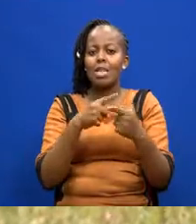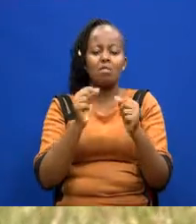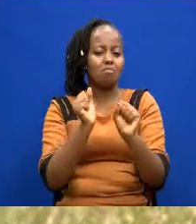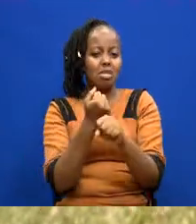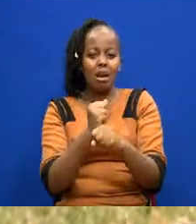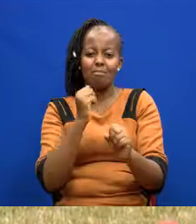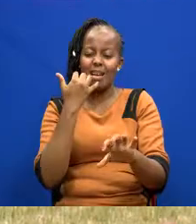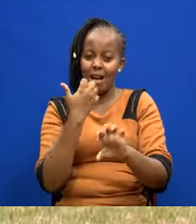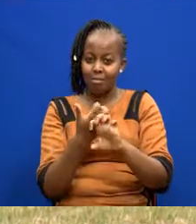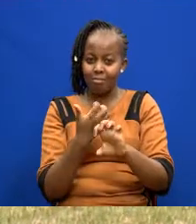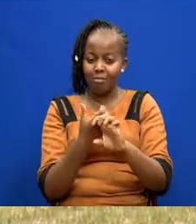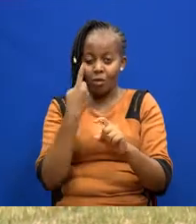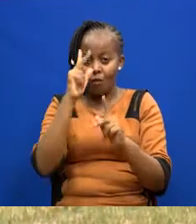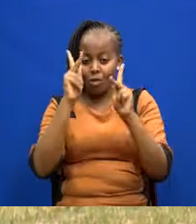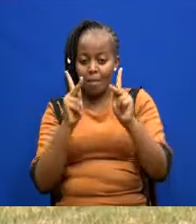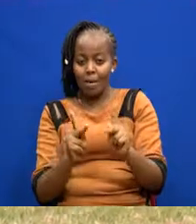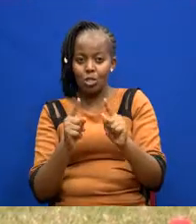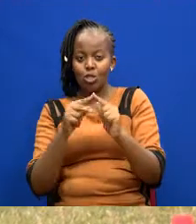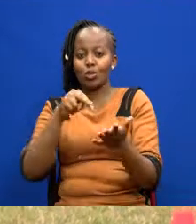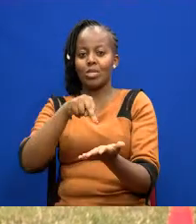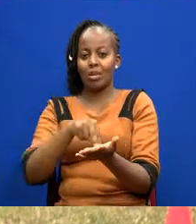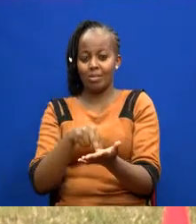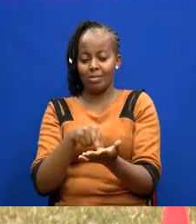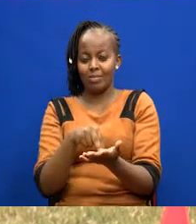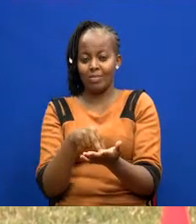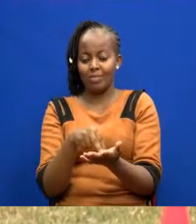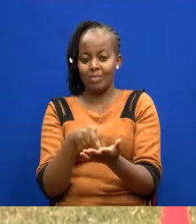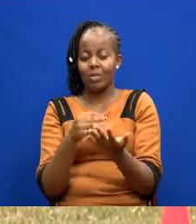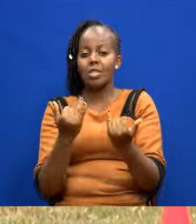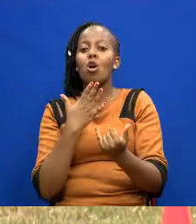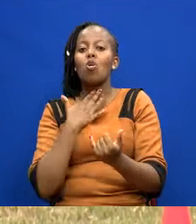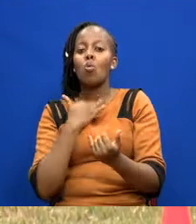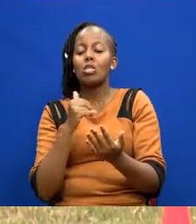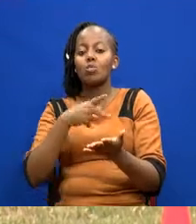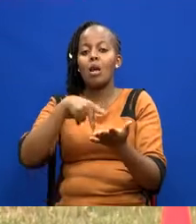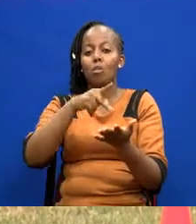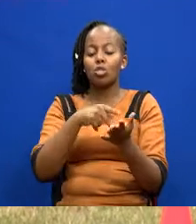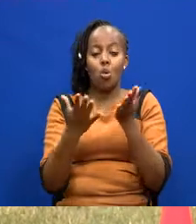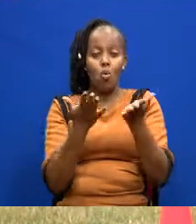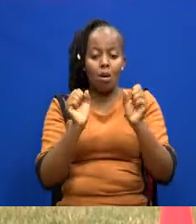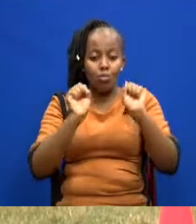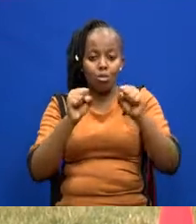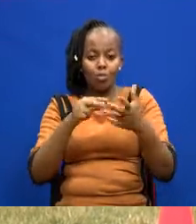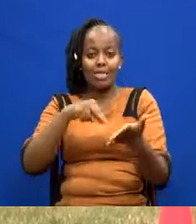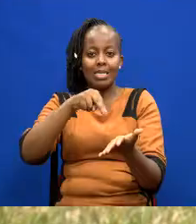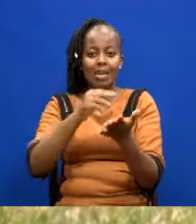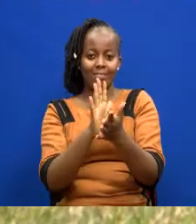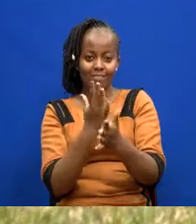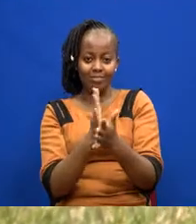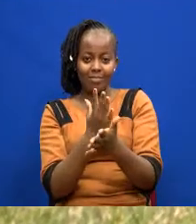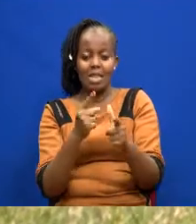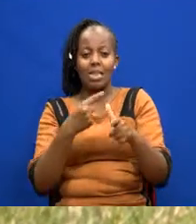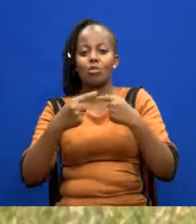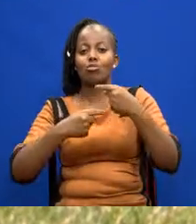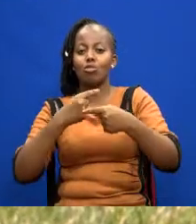it is very difficult for him to get up. So you want to be at a position where you can get up